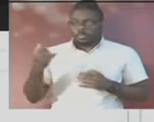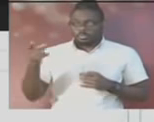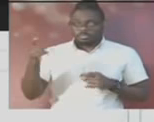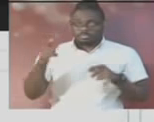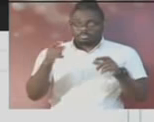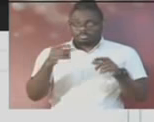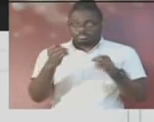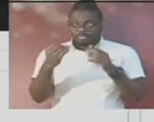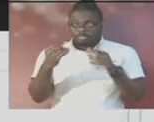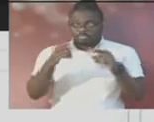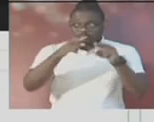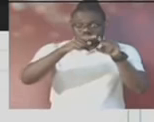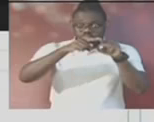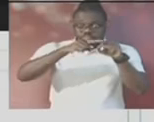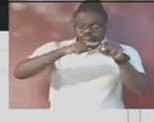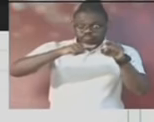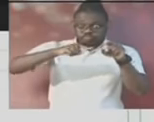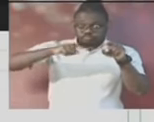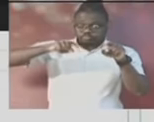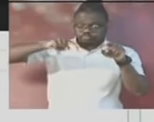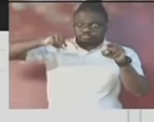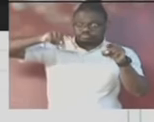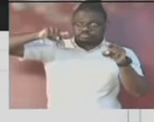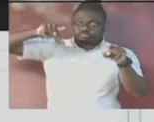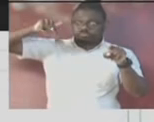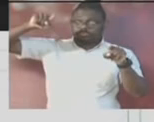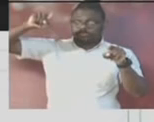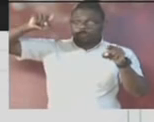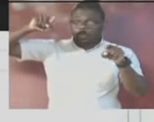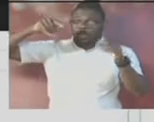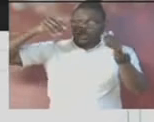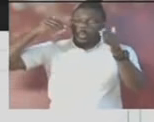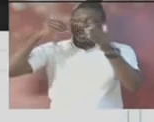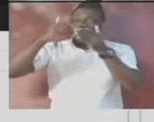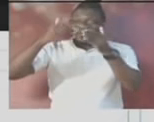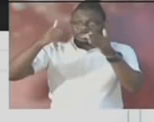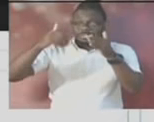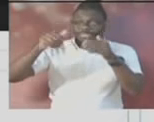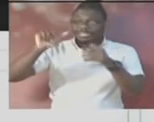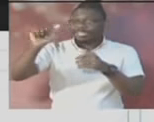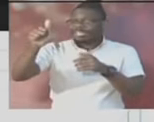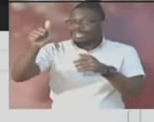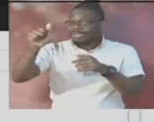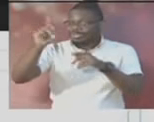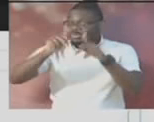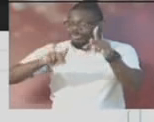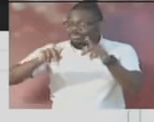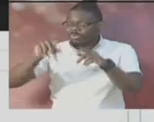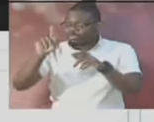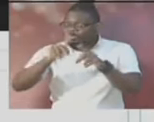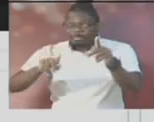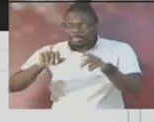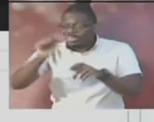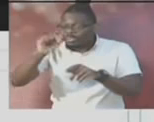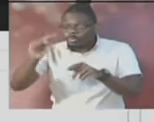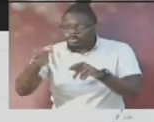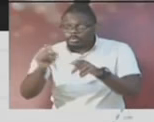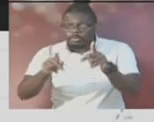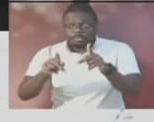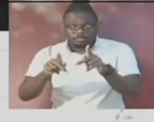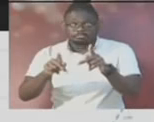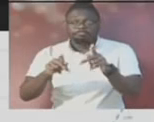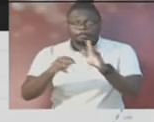that projection runs up to getting towards 10,000 people by the end of May, which is not a place you want to be. Next slide. And